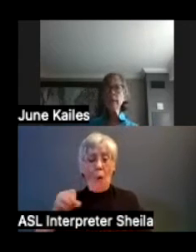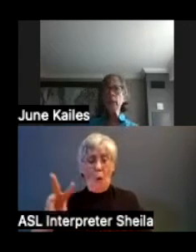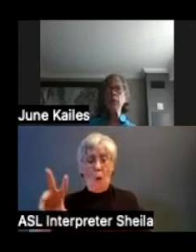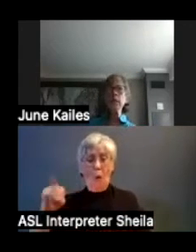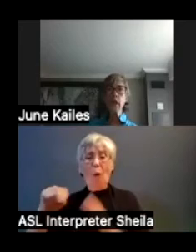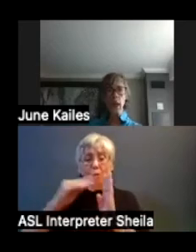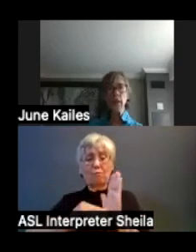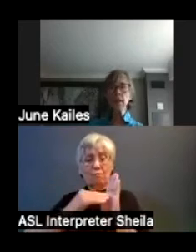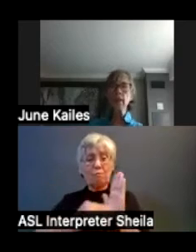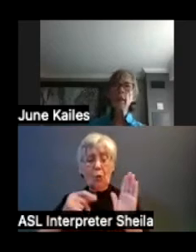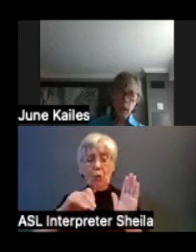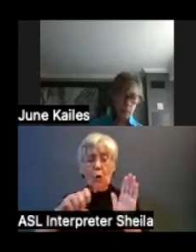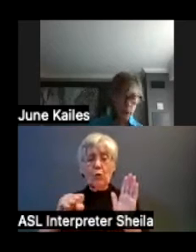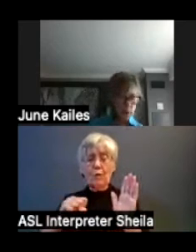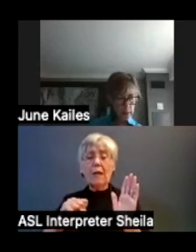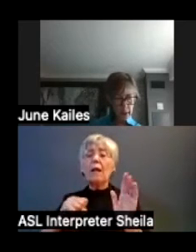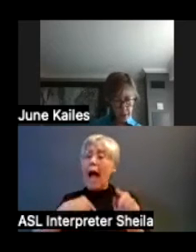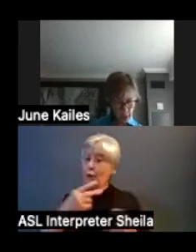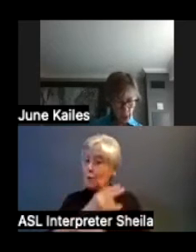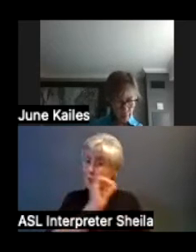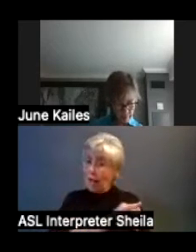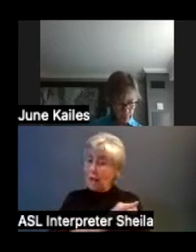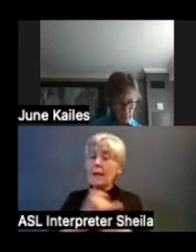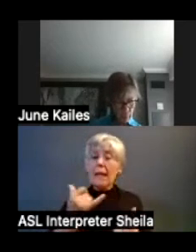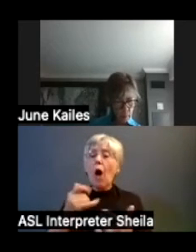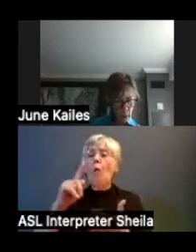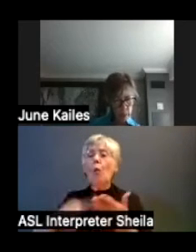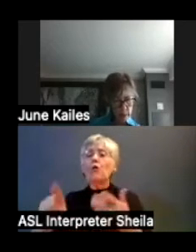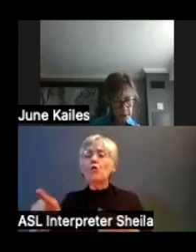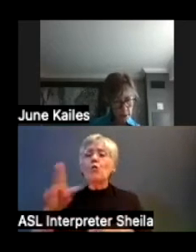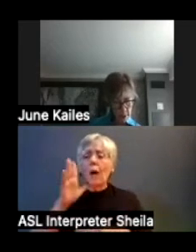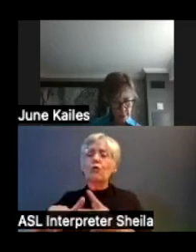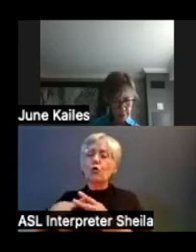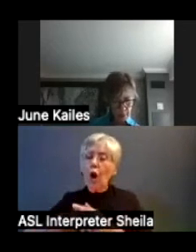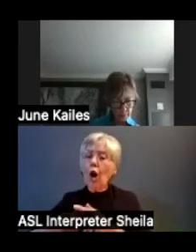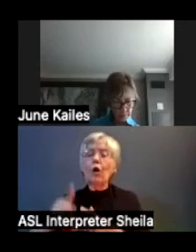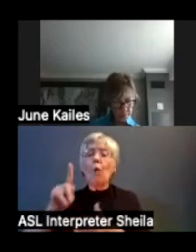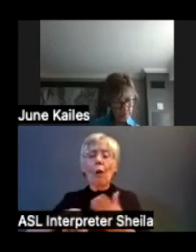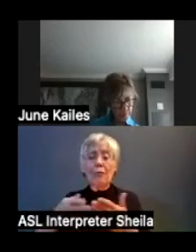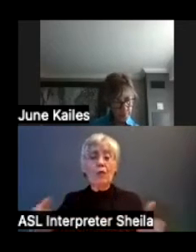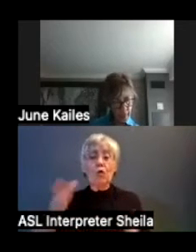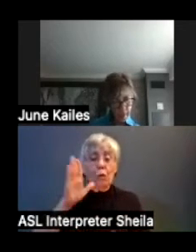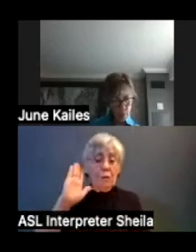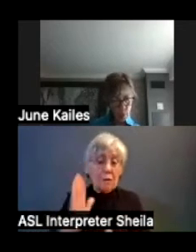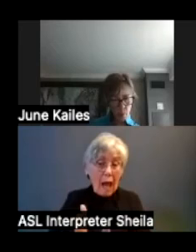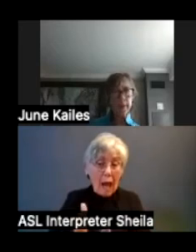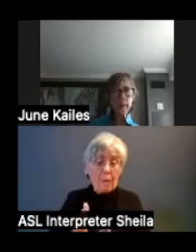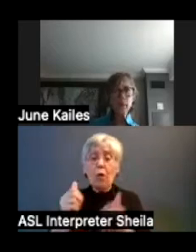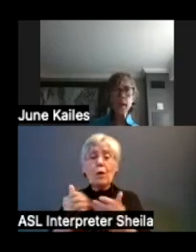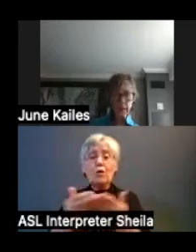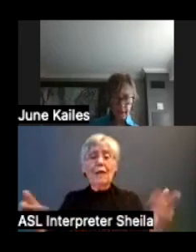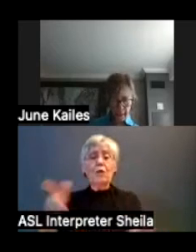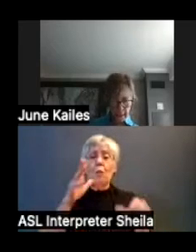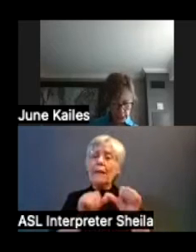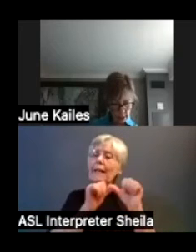what will you start? What will you stop? What will you continue? And what will